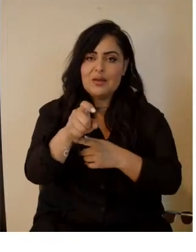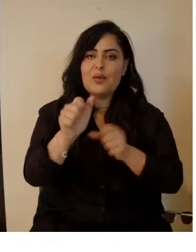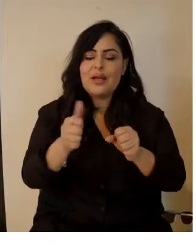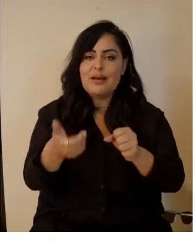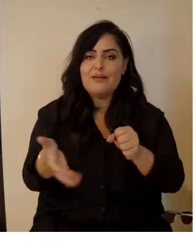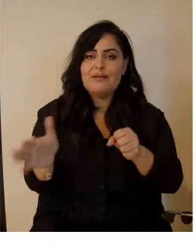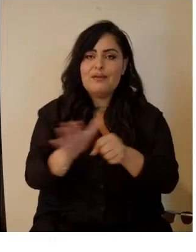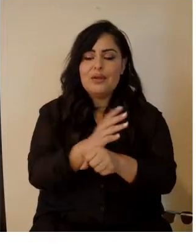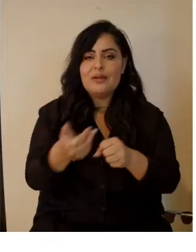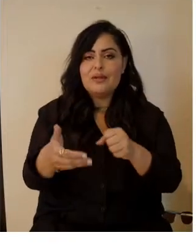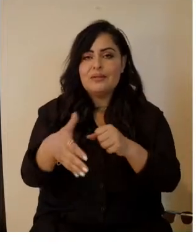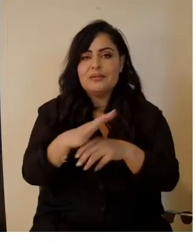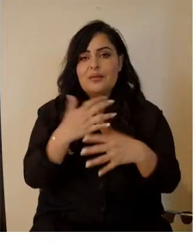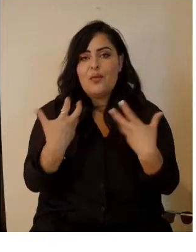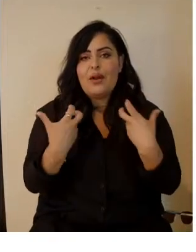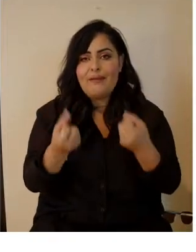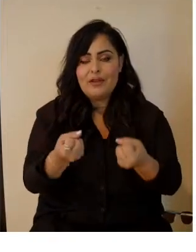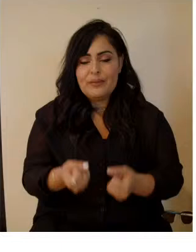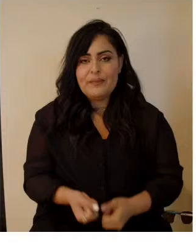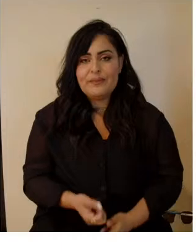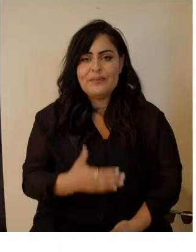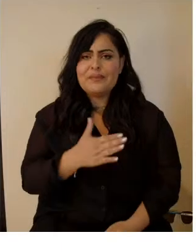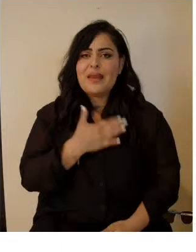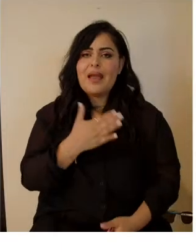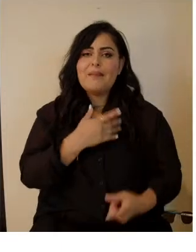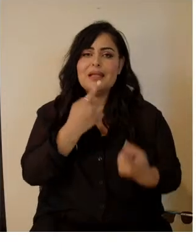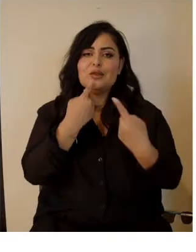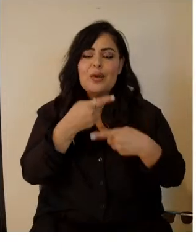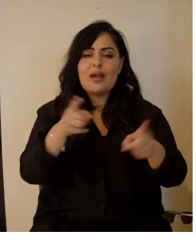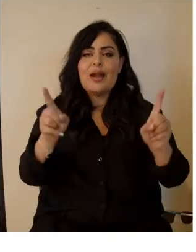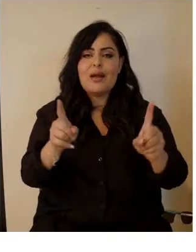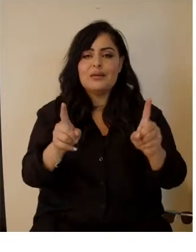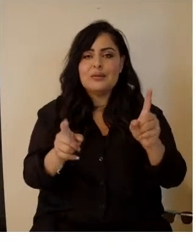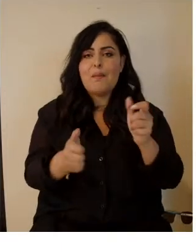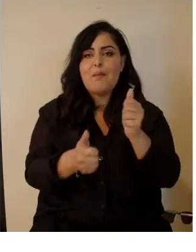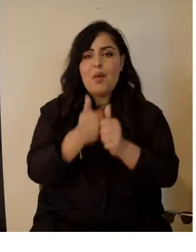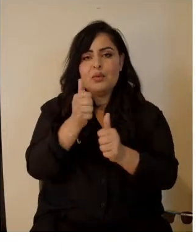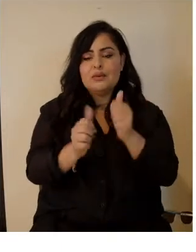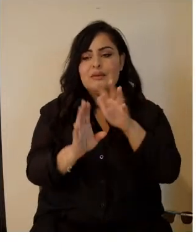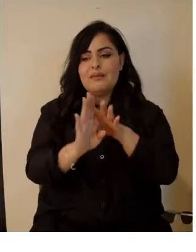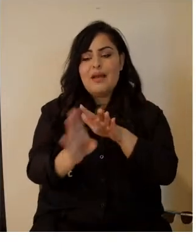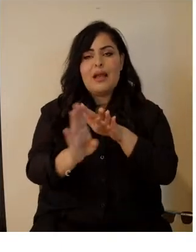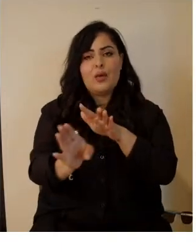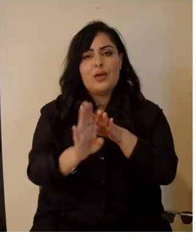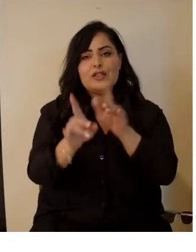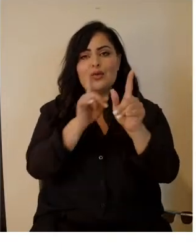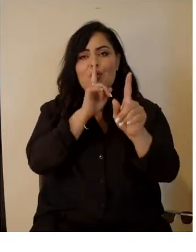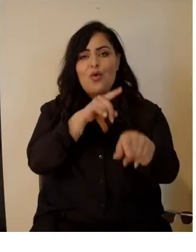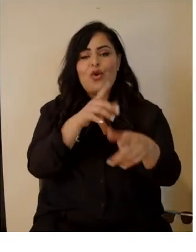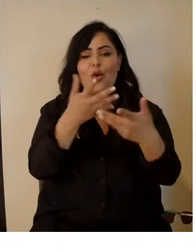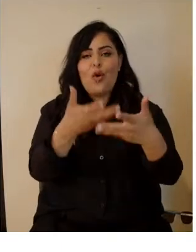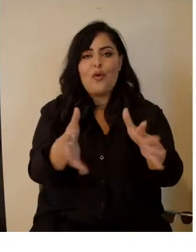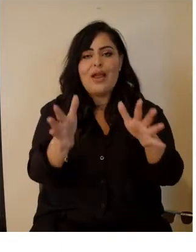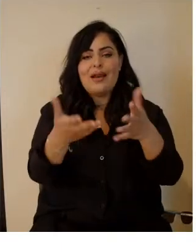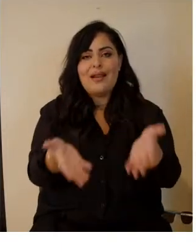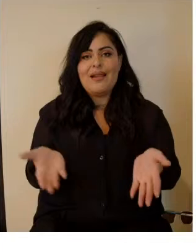recover. I'm pleased to announce that today that almost all of our evacuation orders have been lifted. Please be patient with us over the